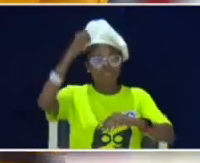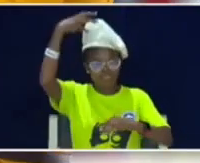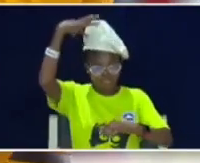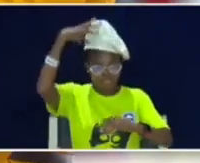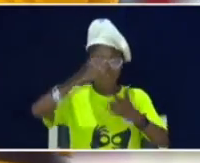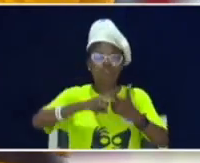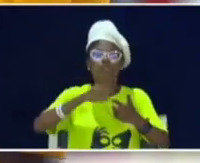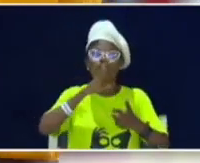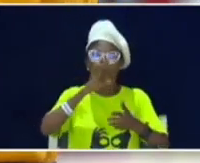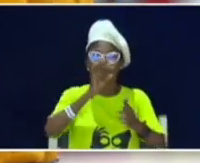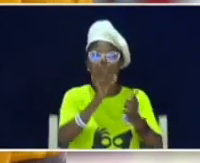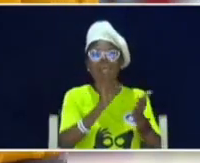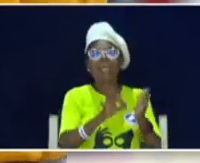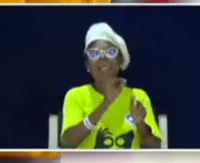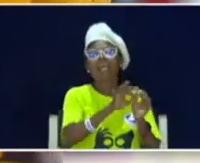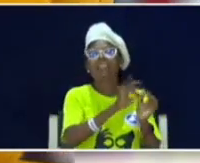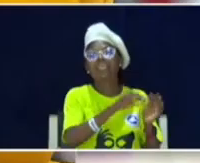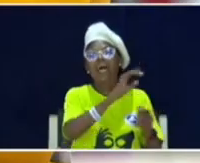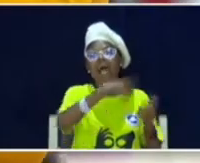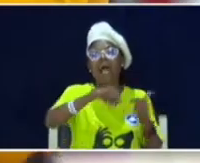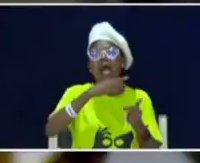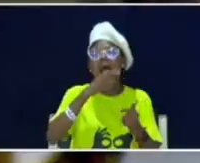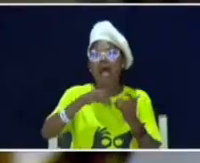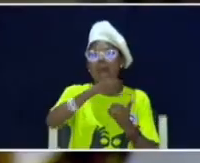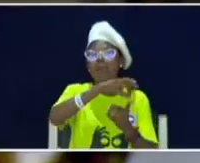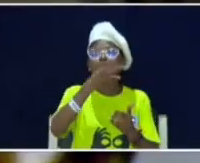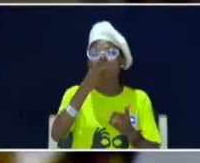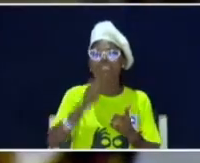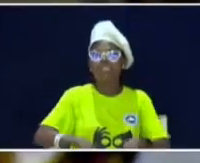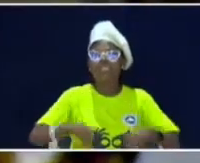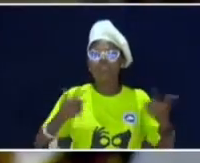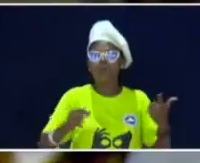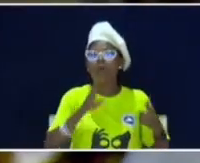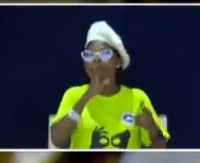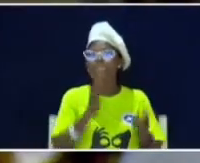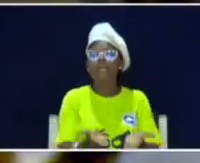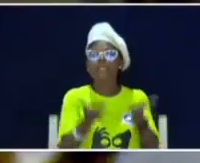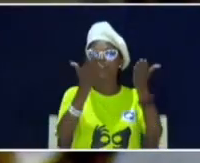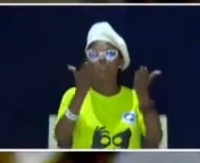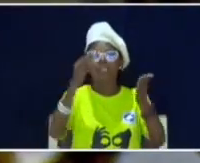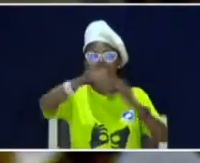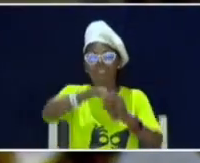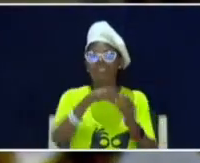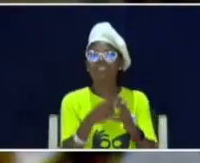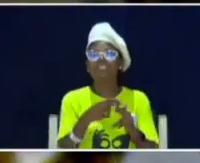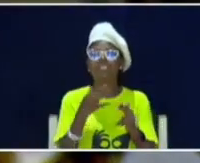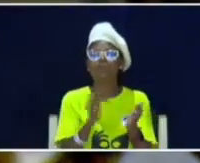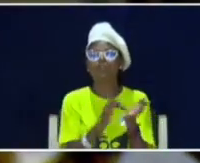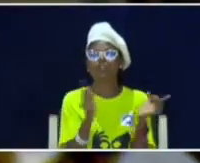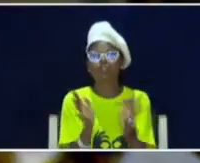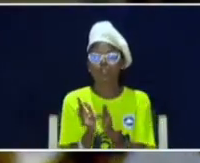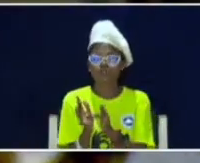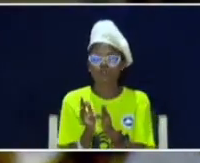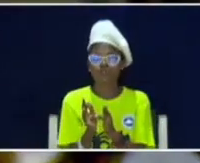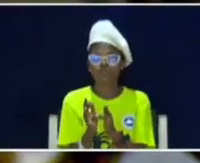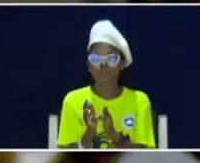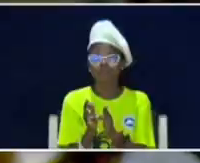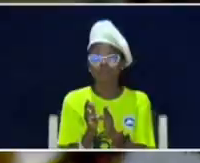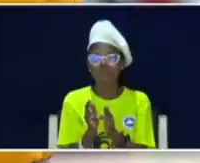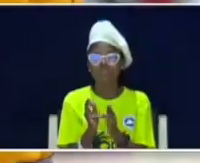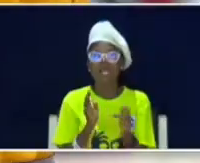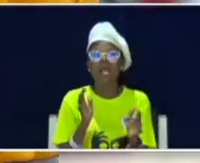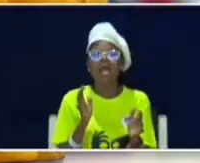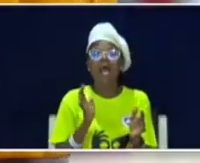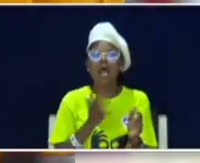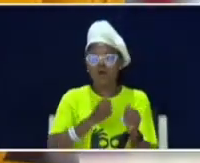to be counted among living souls. Jesus will say, be thou exalted in the name of Jesus. Abba